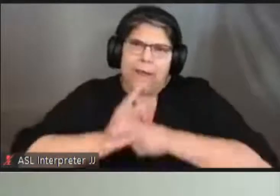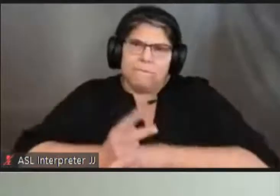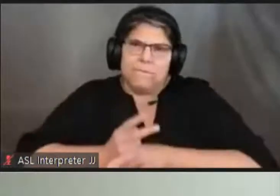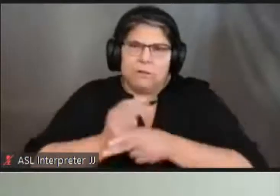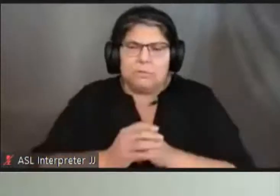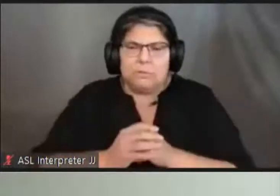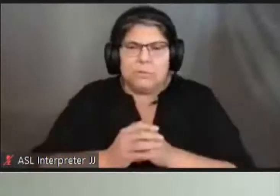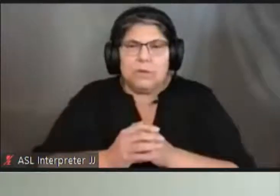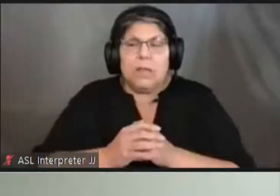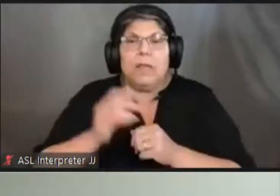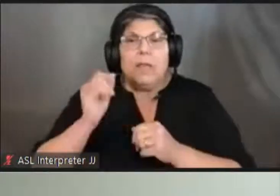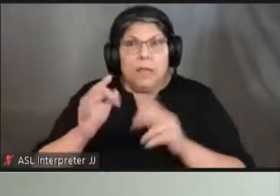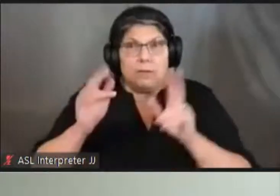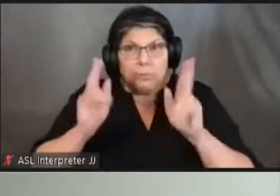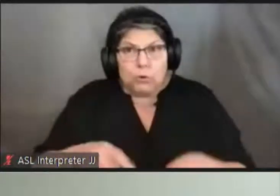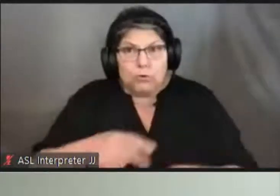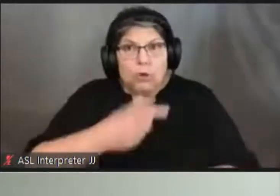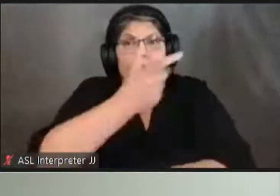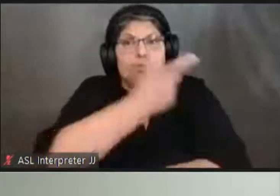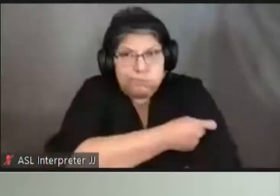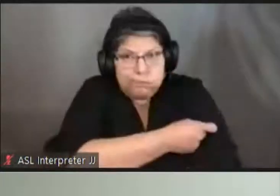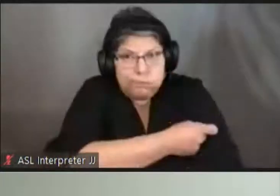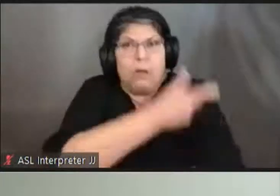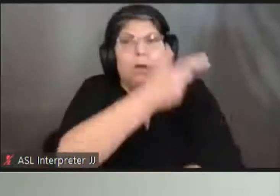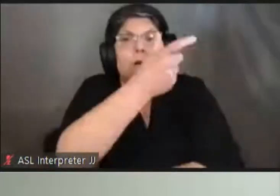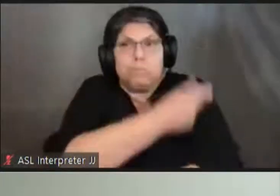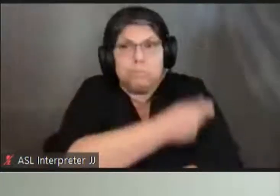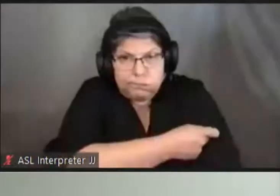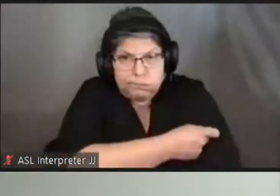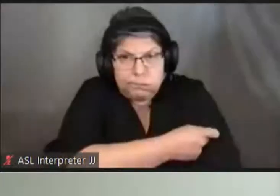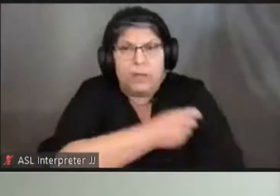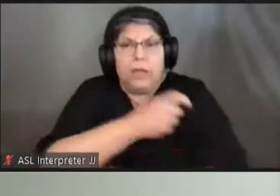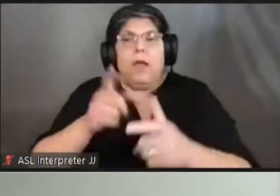or more weeks after completing the vaccination,